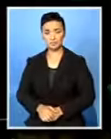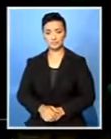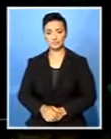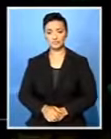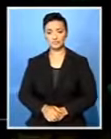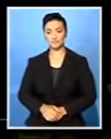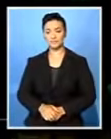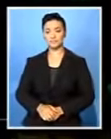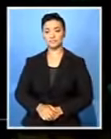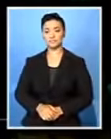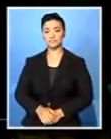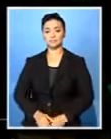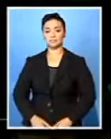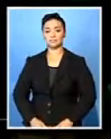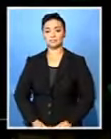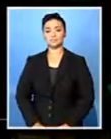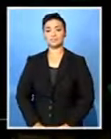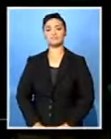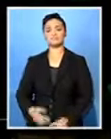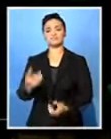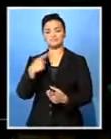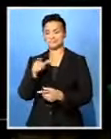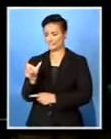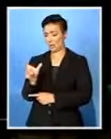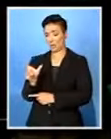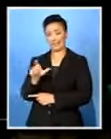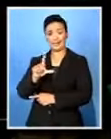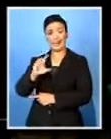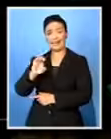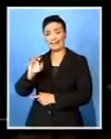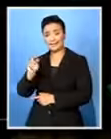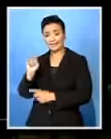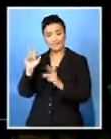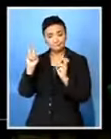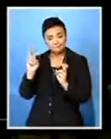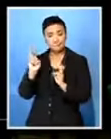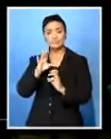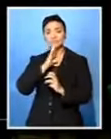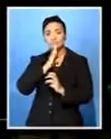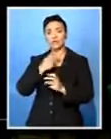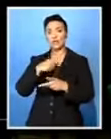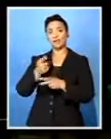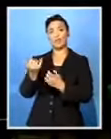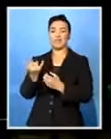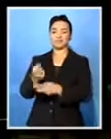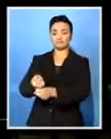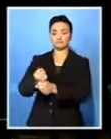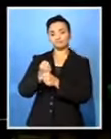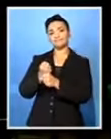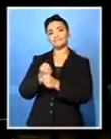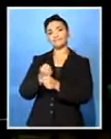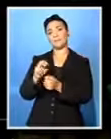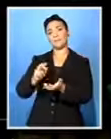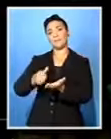a lien. I'm not a lawyer, so if I say that wrong, excuse me, please. Over pension payments due to